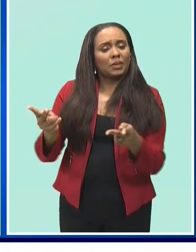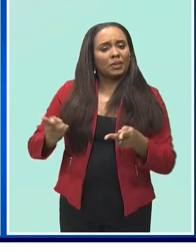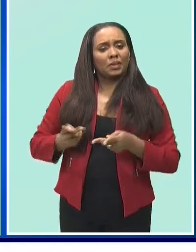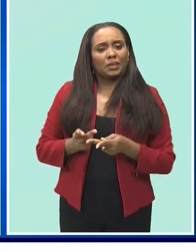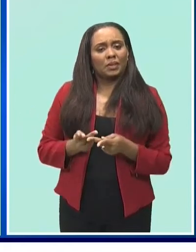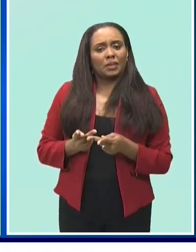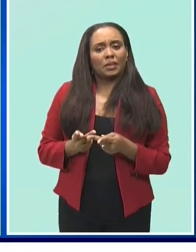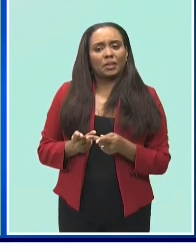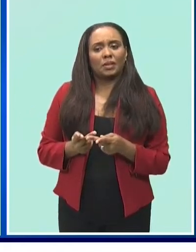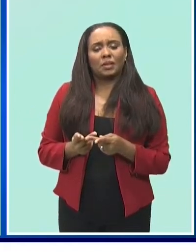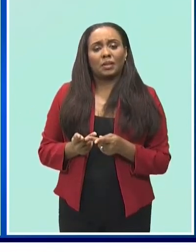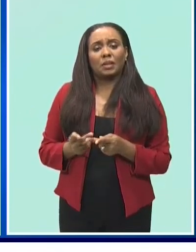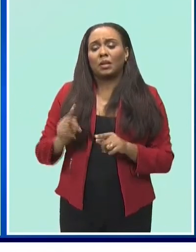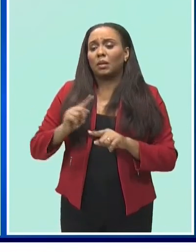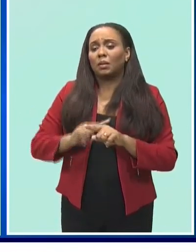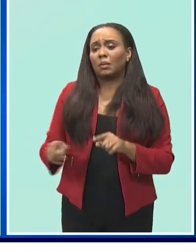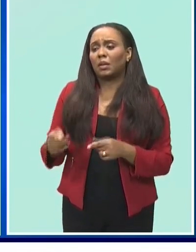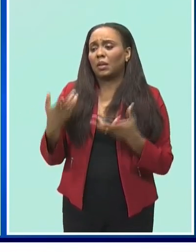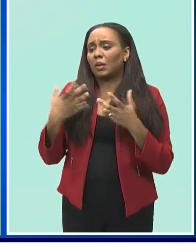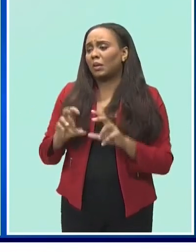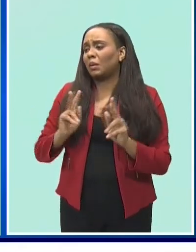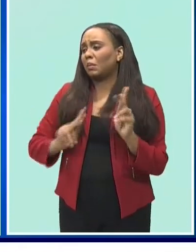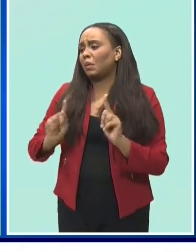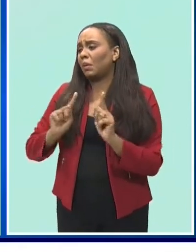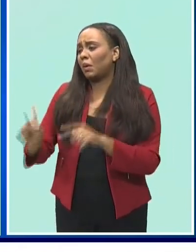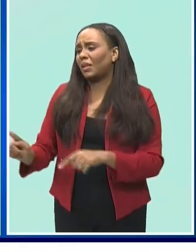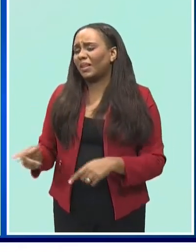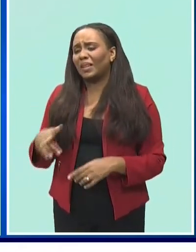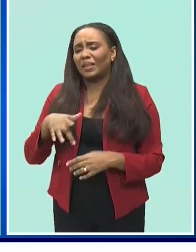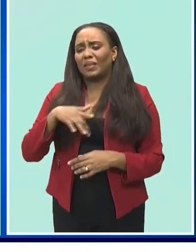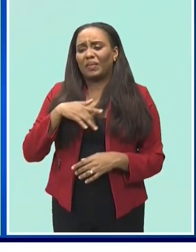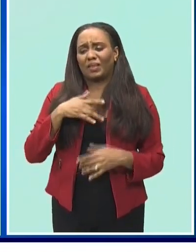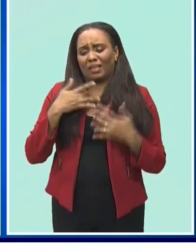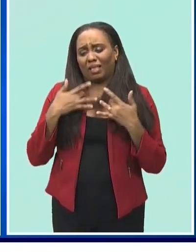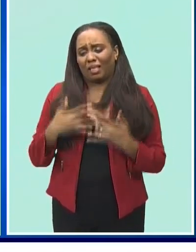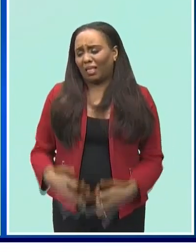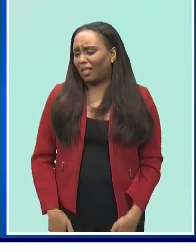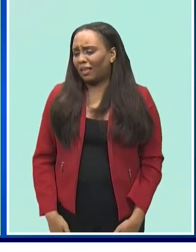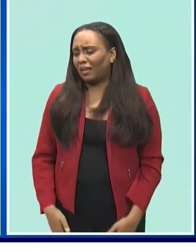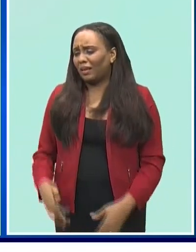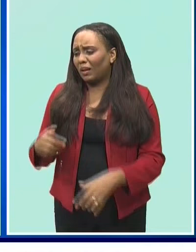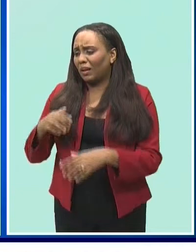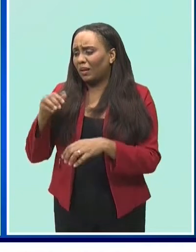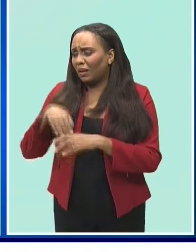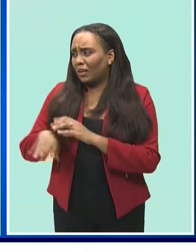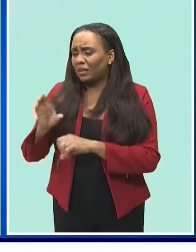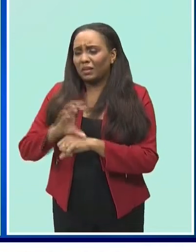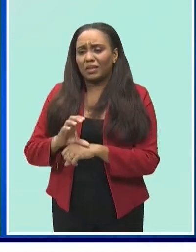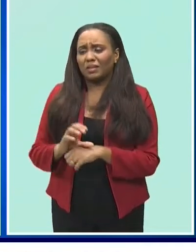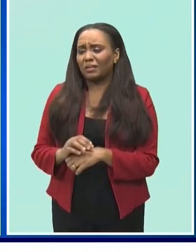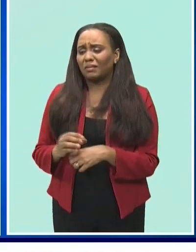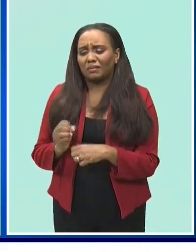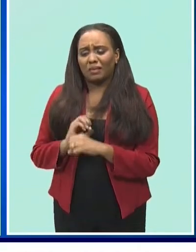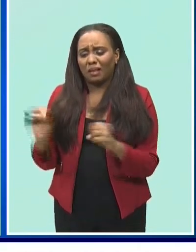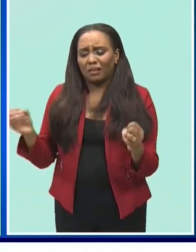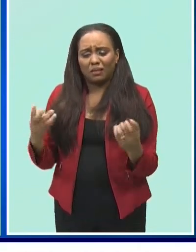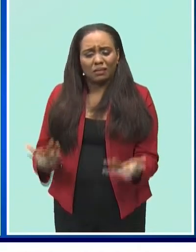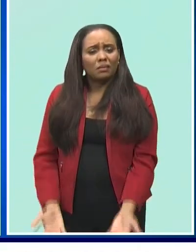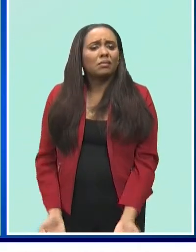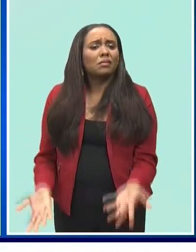place that is dry and has nothing to offer for life,